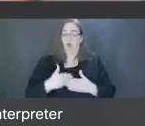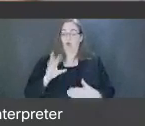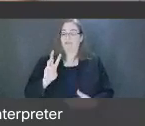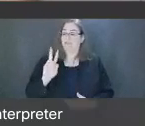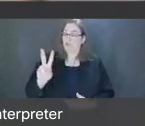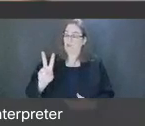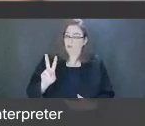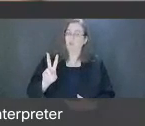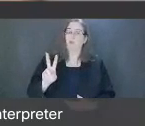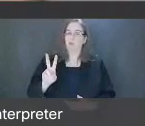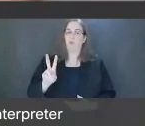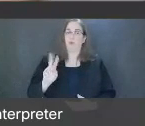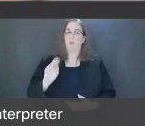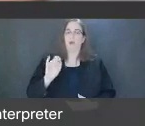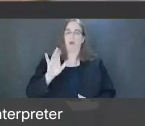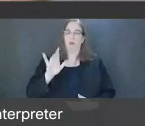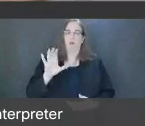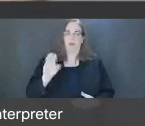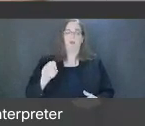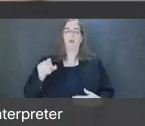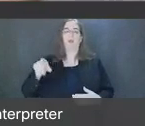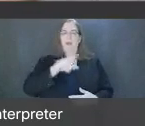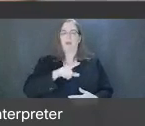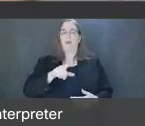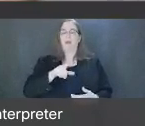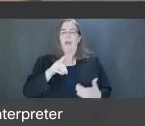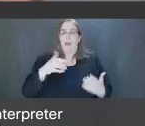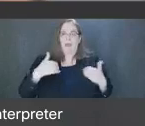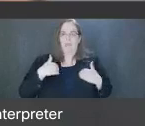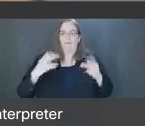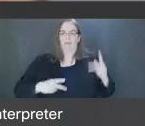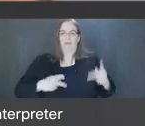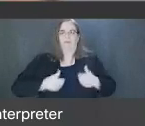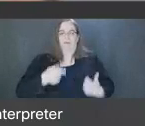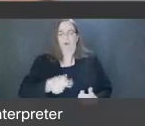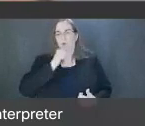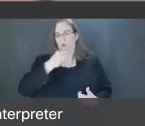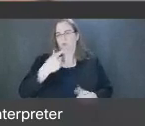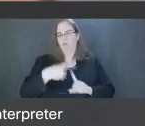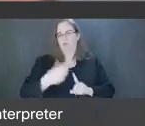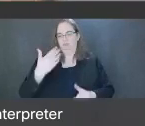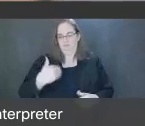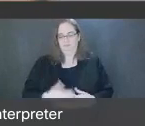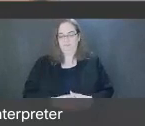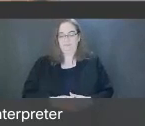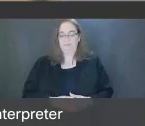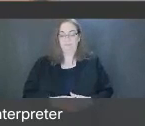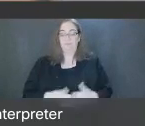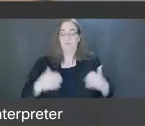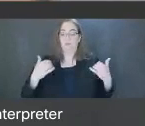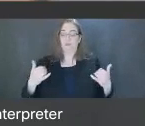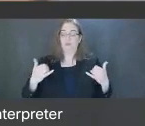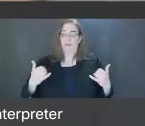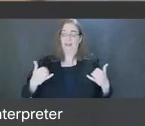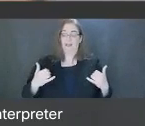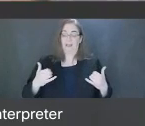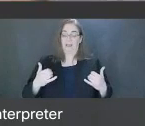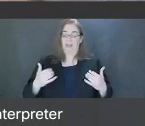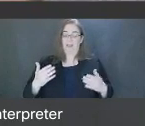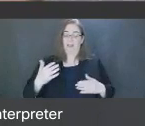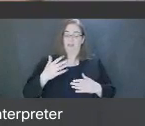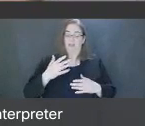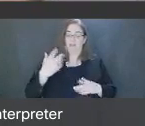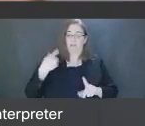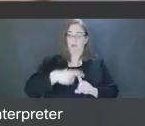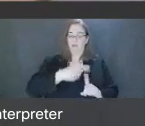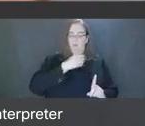County municipalities are home to individuals with COVID-19. Today's individuals range in age from 5 months old to